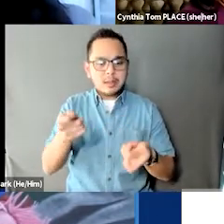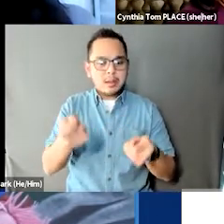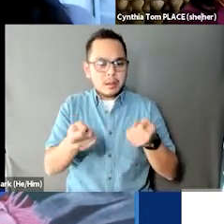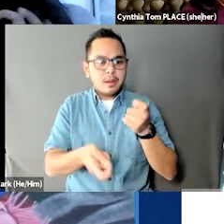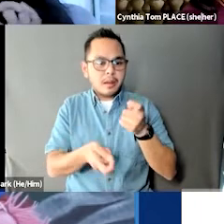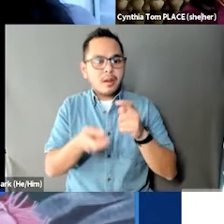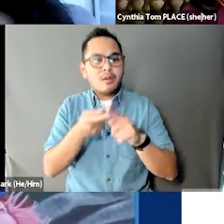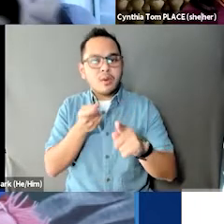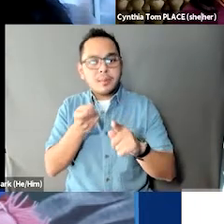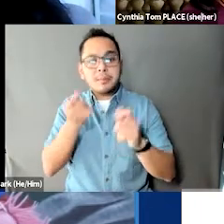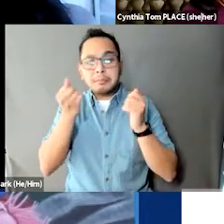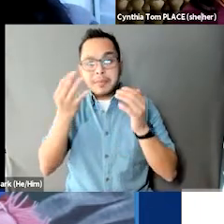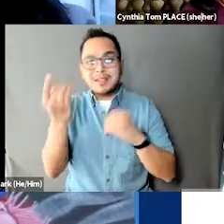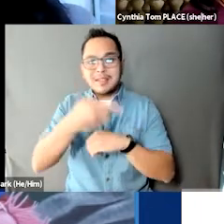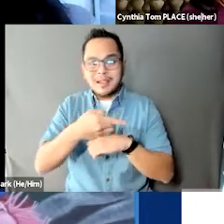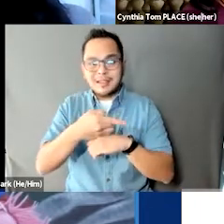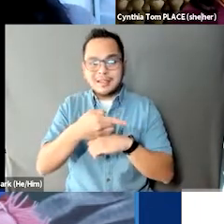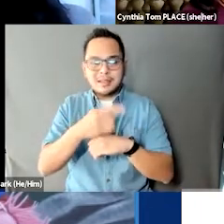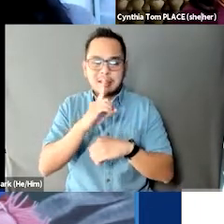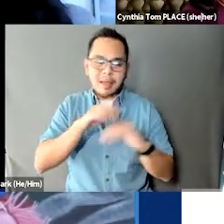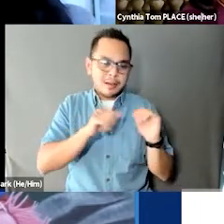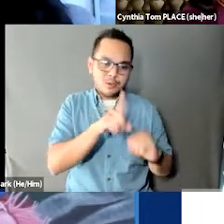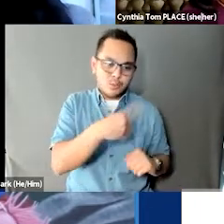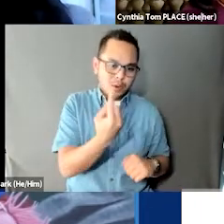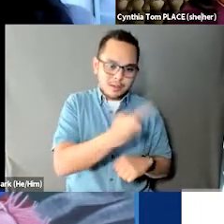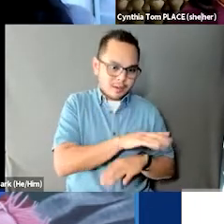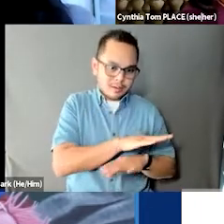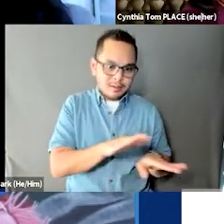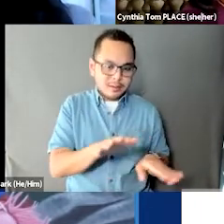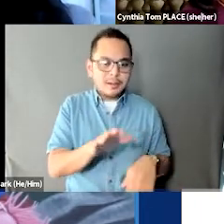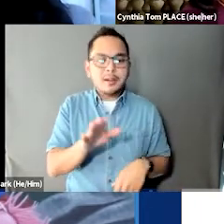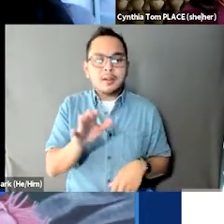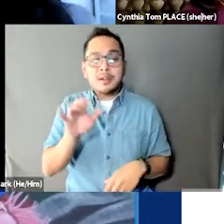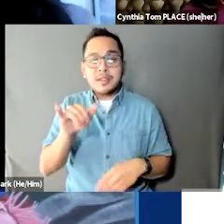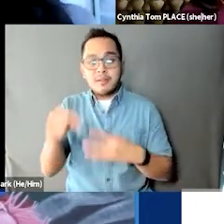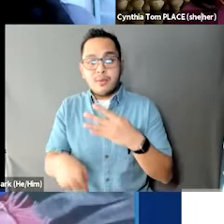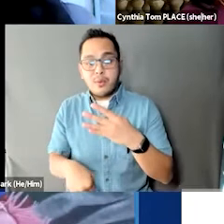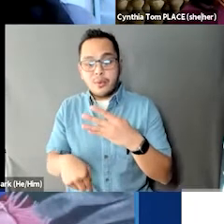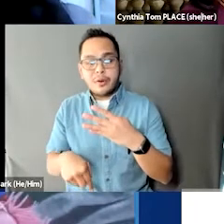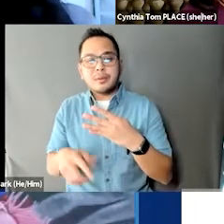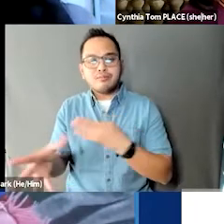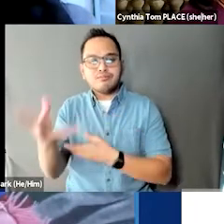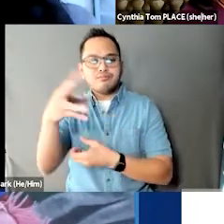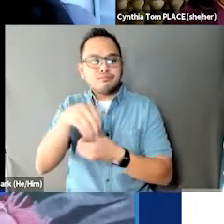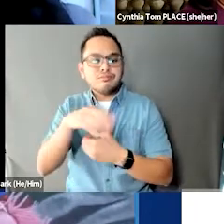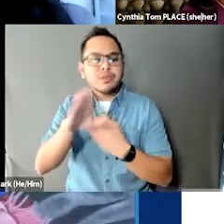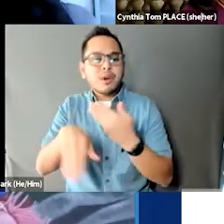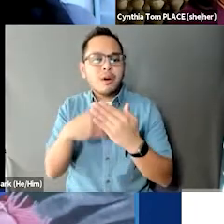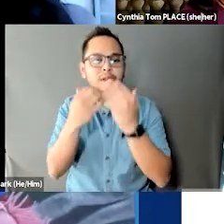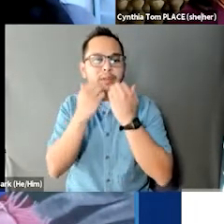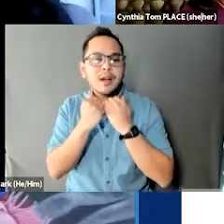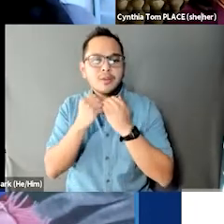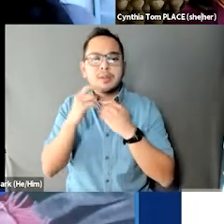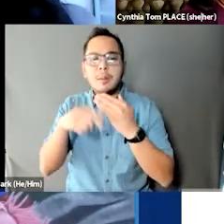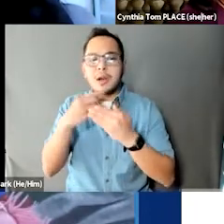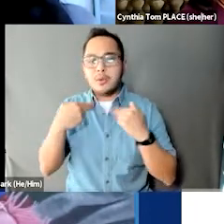from a multiple day gathering to a one-day gathering. And the 4 elements incorporate those 4 values of human growth